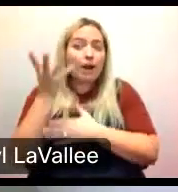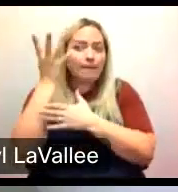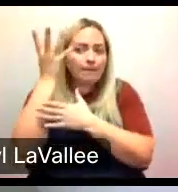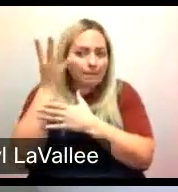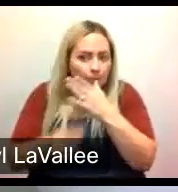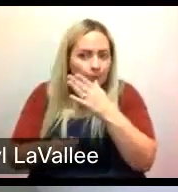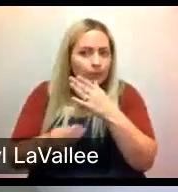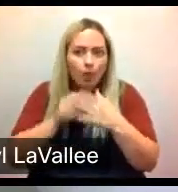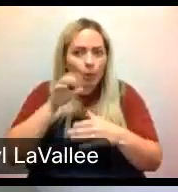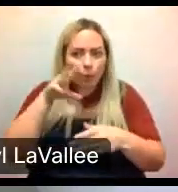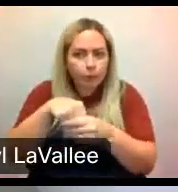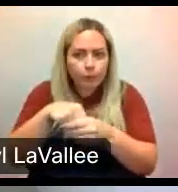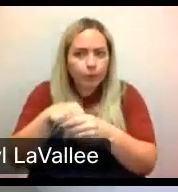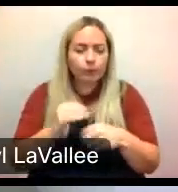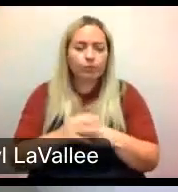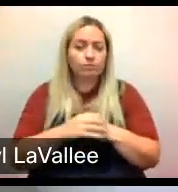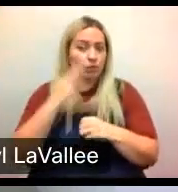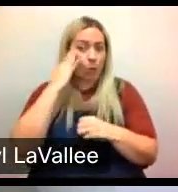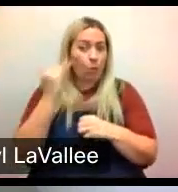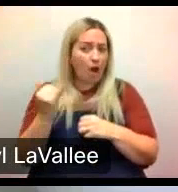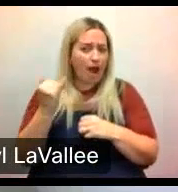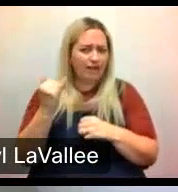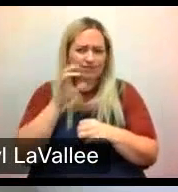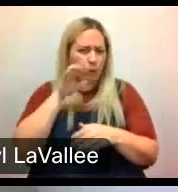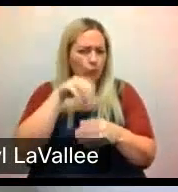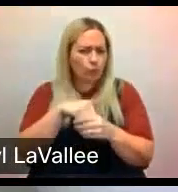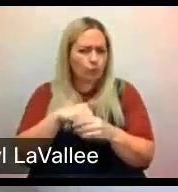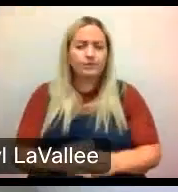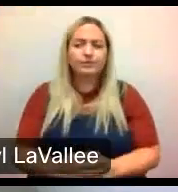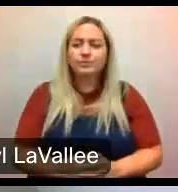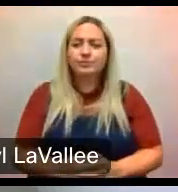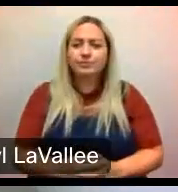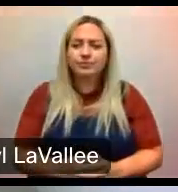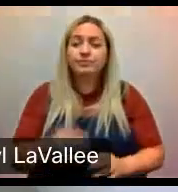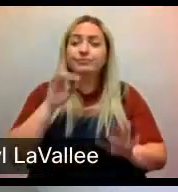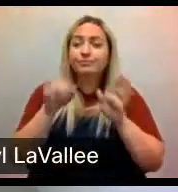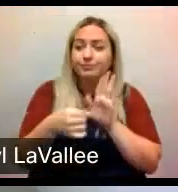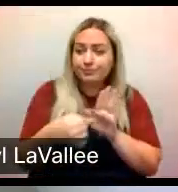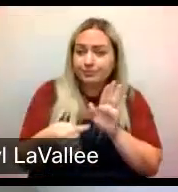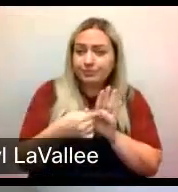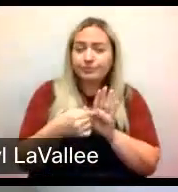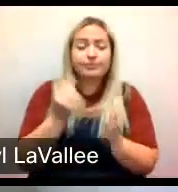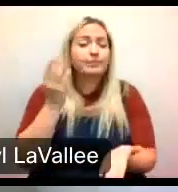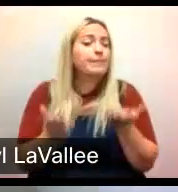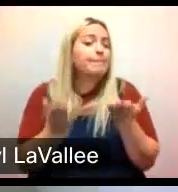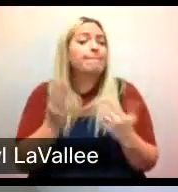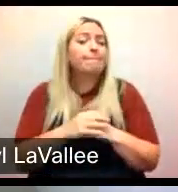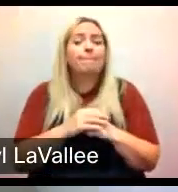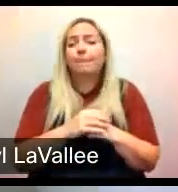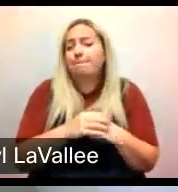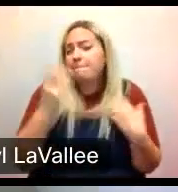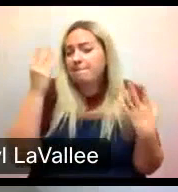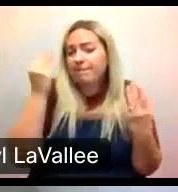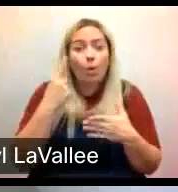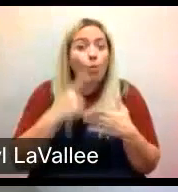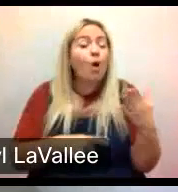this example? And why do you think that wasn't included? So for example, maybe you could think of what he